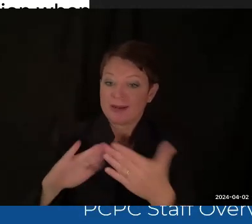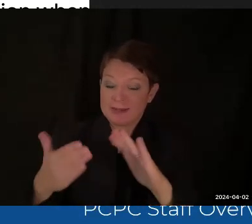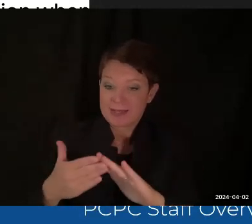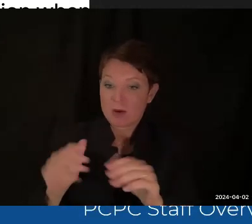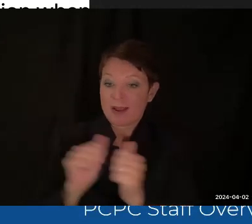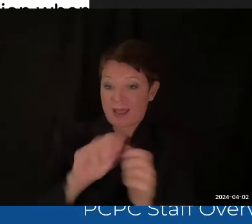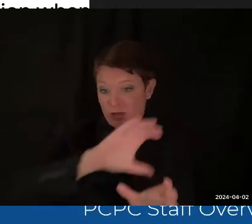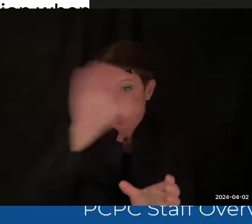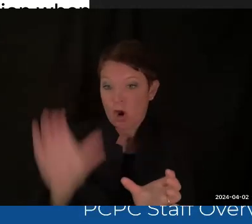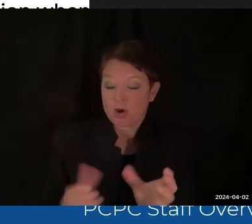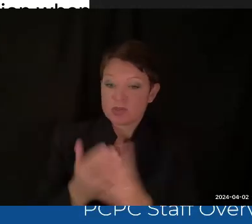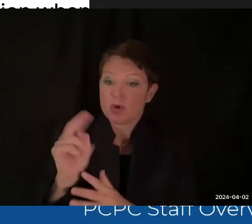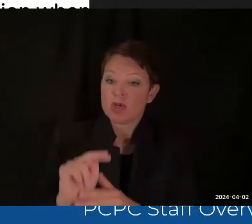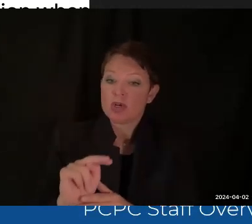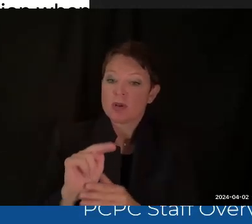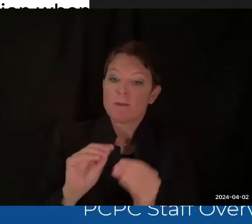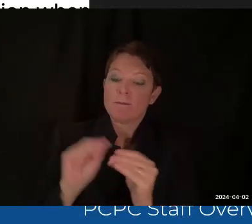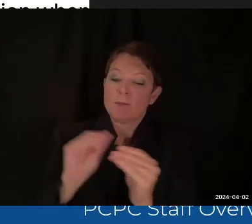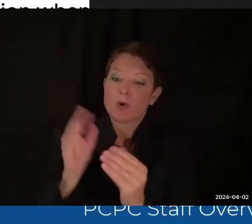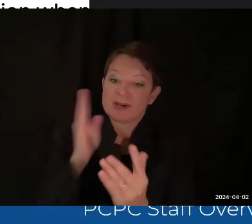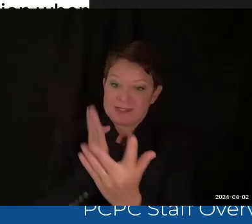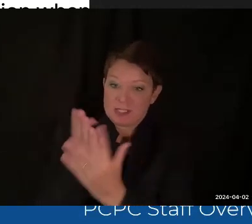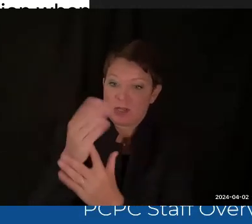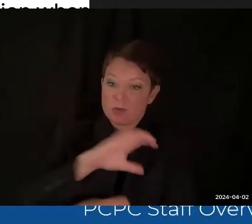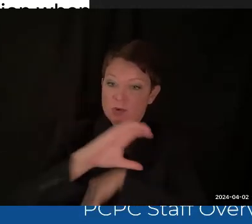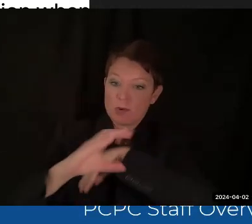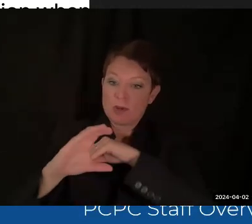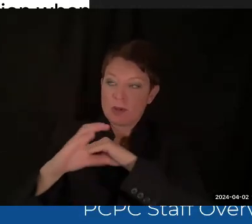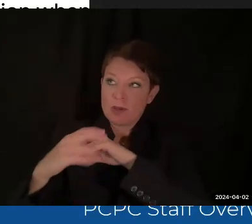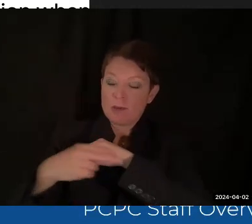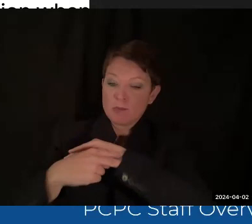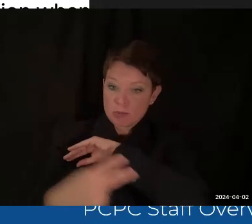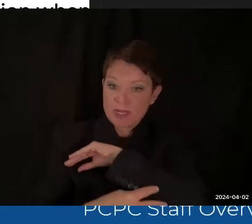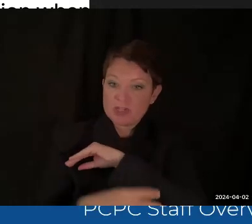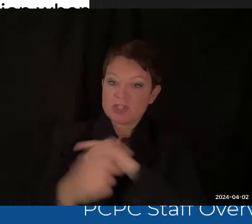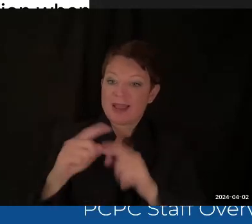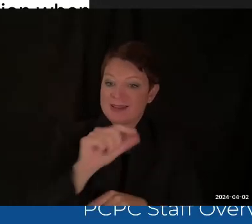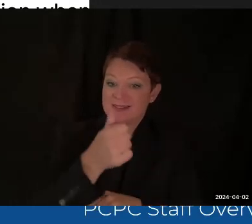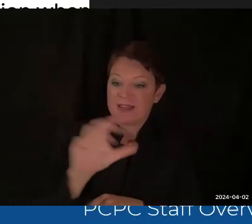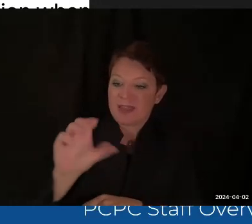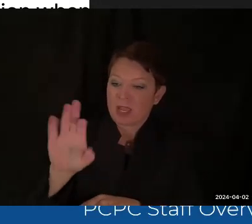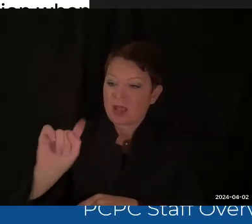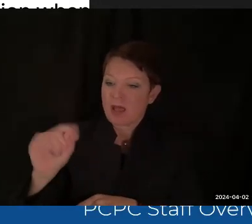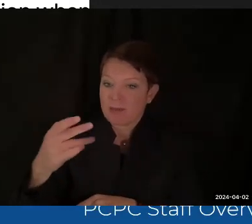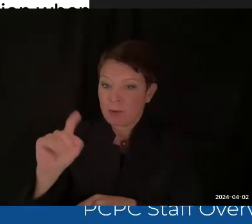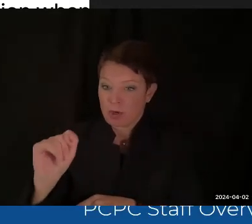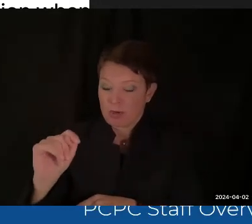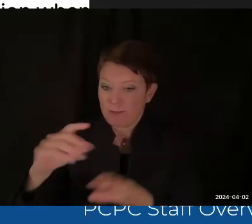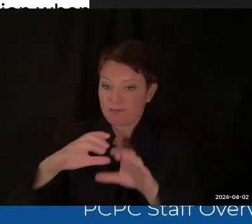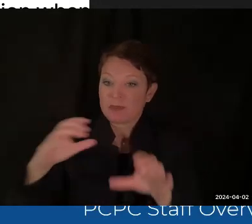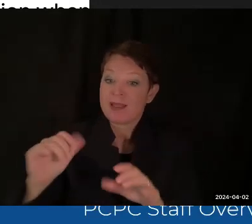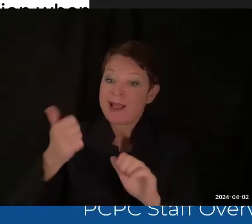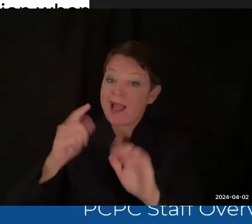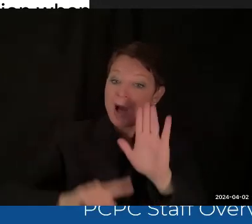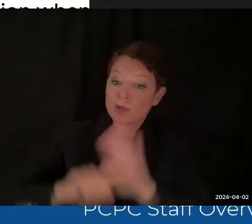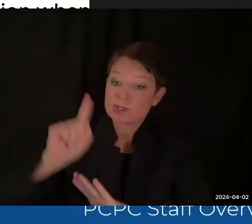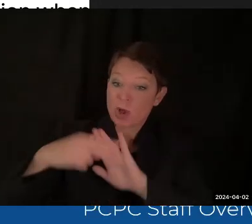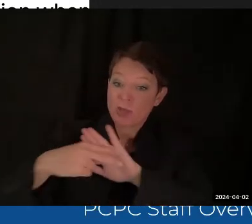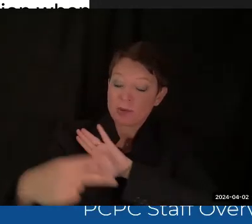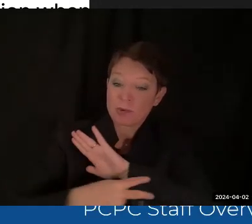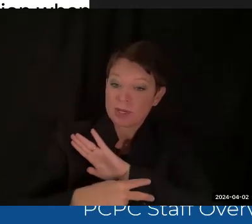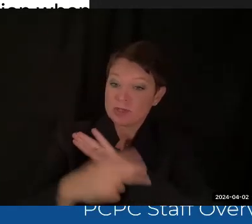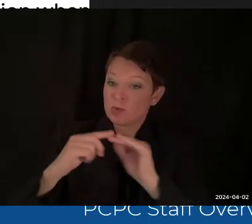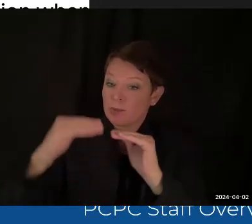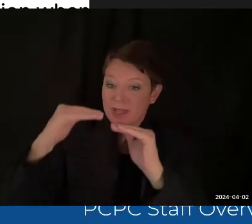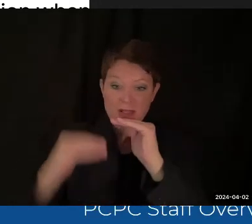the Arch through a more transparent bridge at the corner of 10th and Cuthbert. The height of the bridge is not proposed to be any